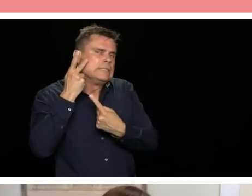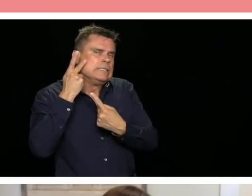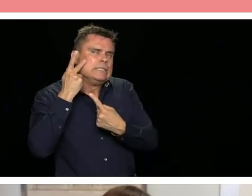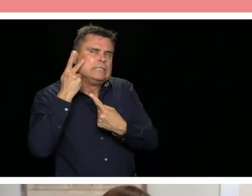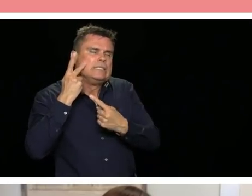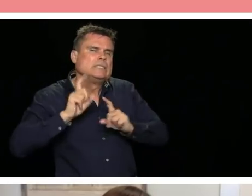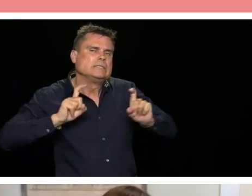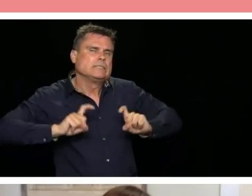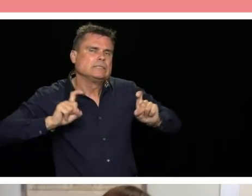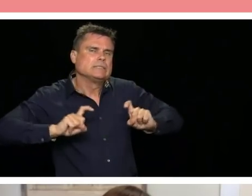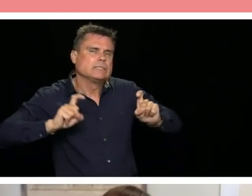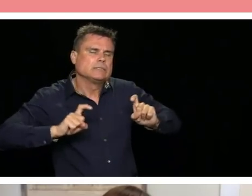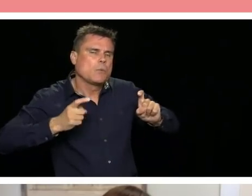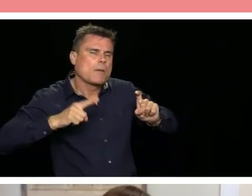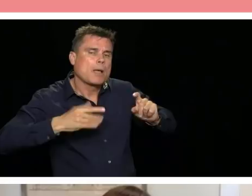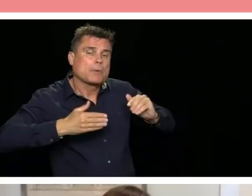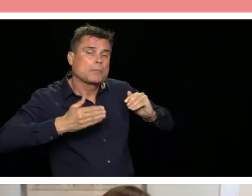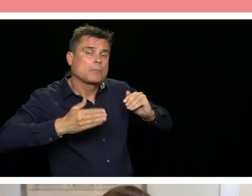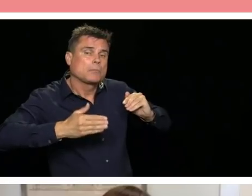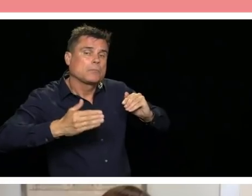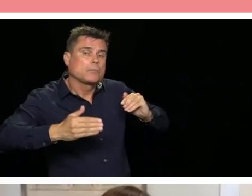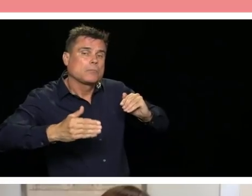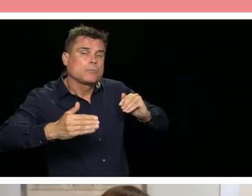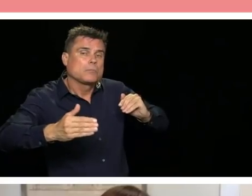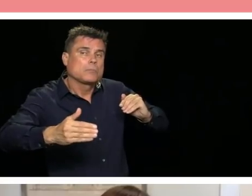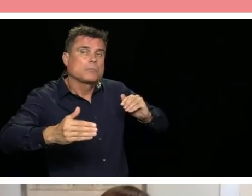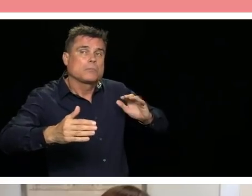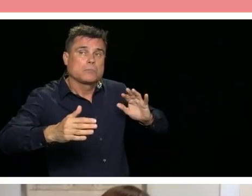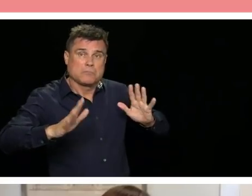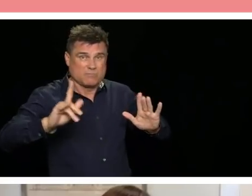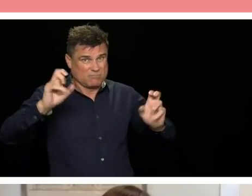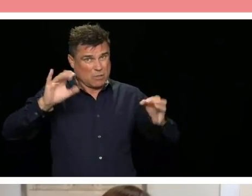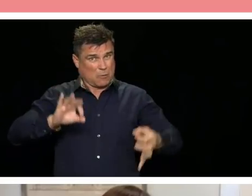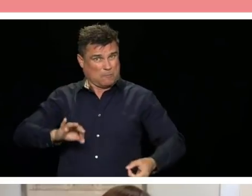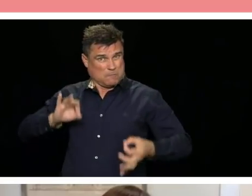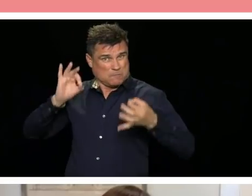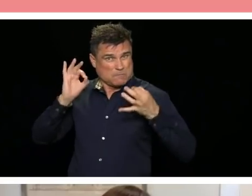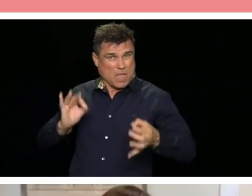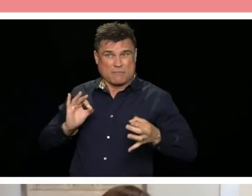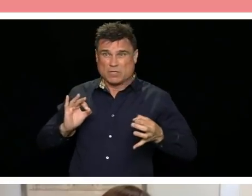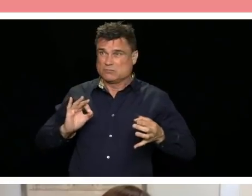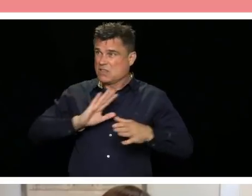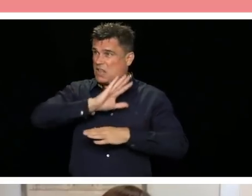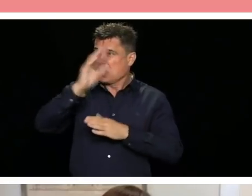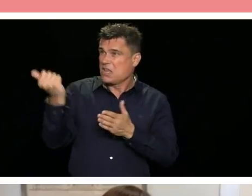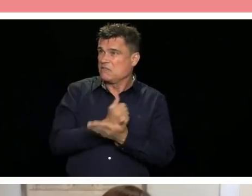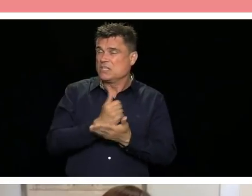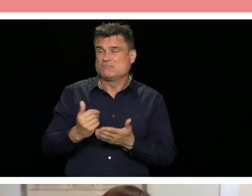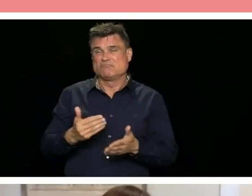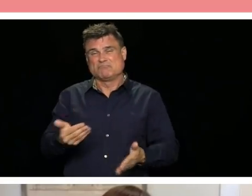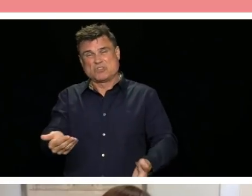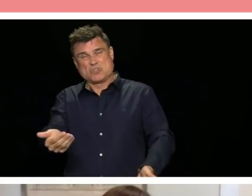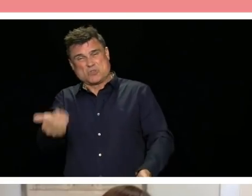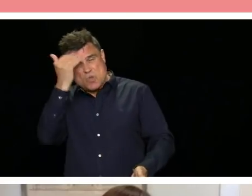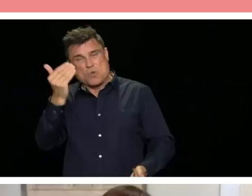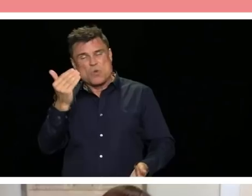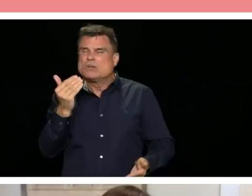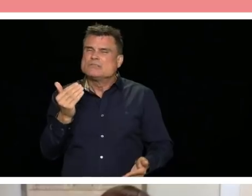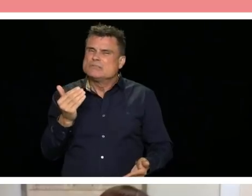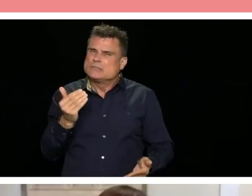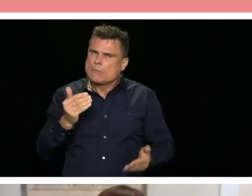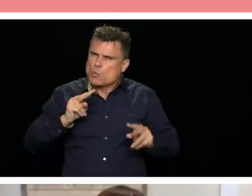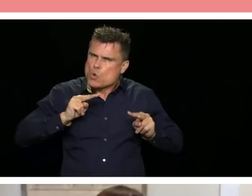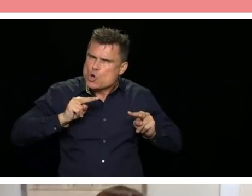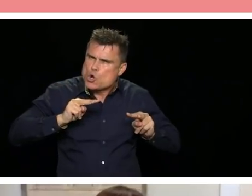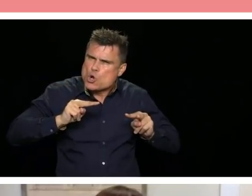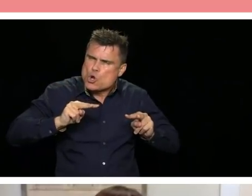because our numbers are so low in DC. This is the perfect time to actually get out and try and practice and try this out. I know